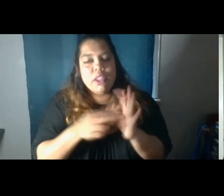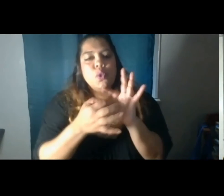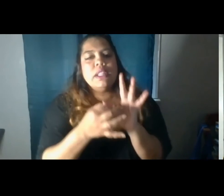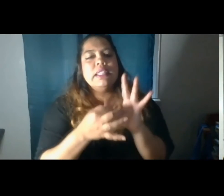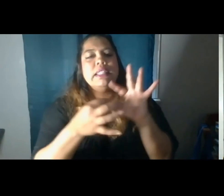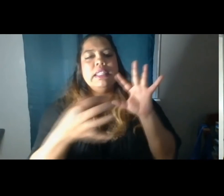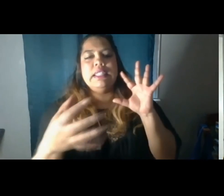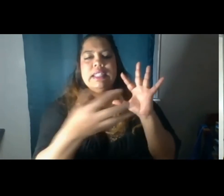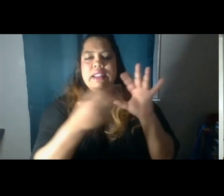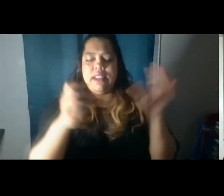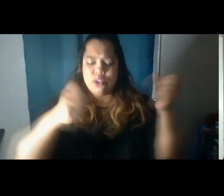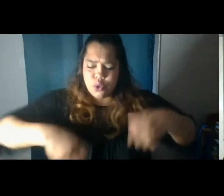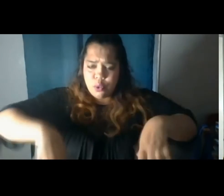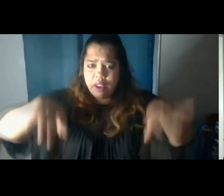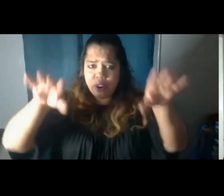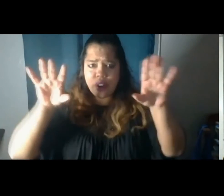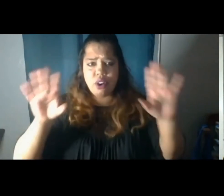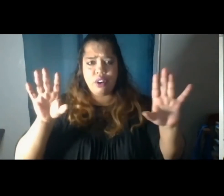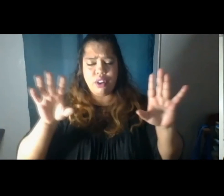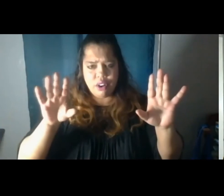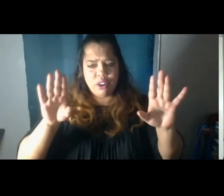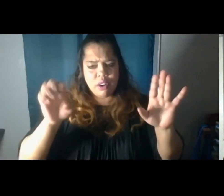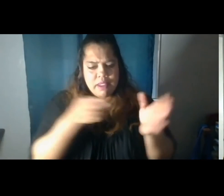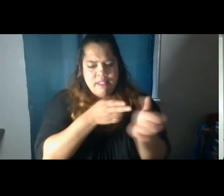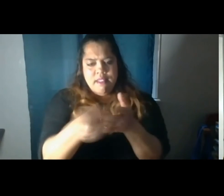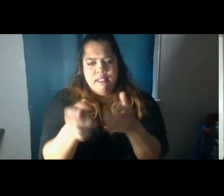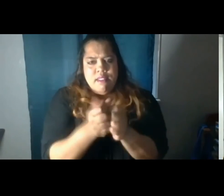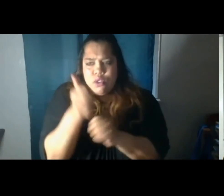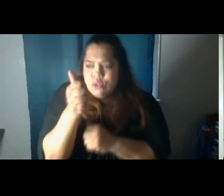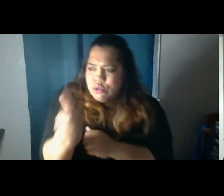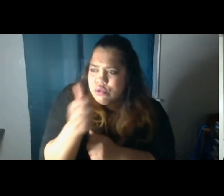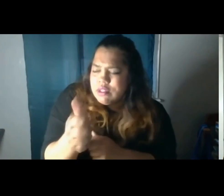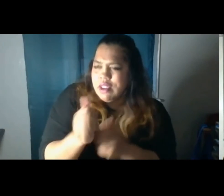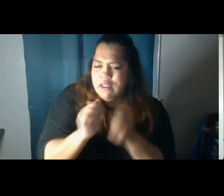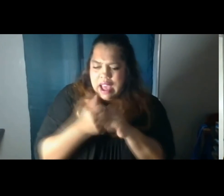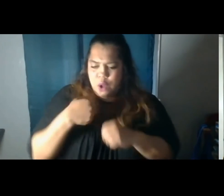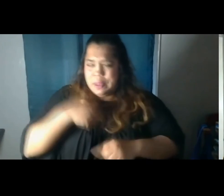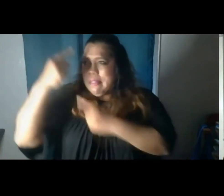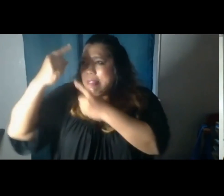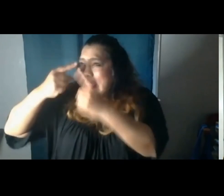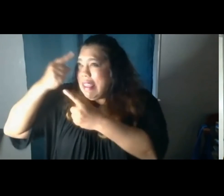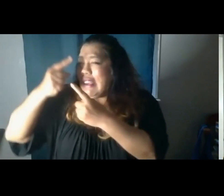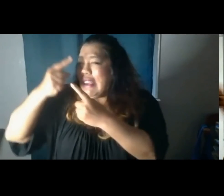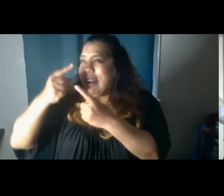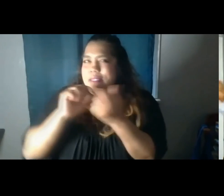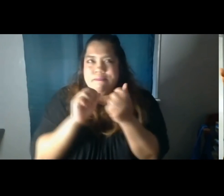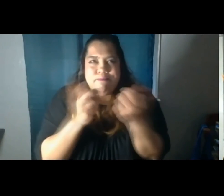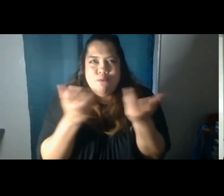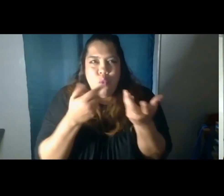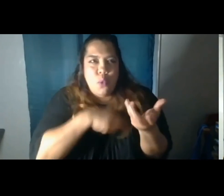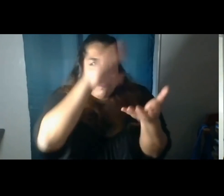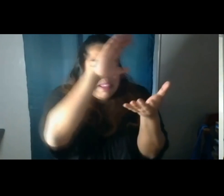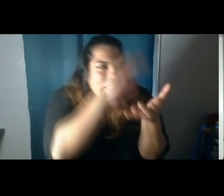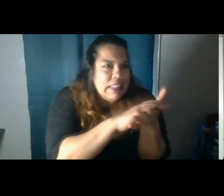mindful and honest with ourselves about what we're thinking, what we're believing, what we're doing, and who's